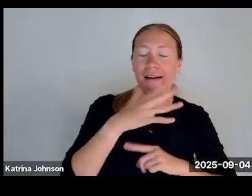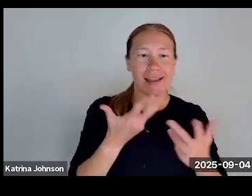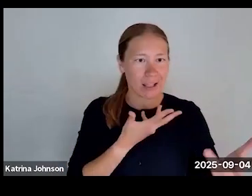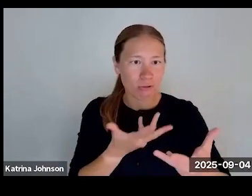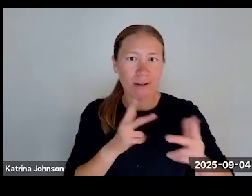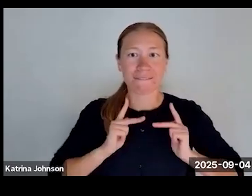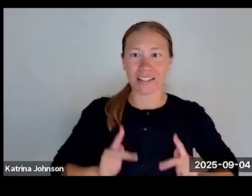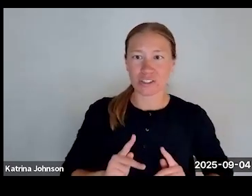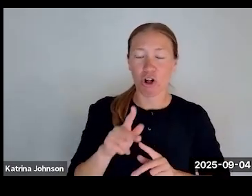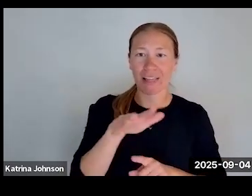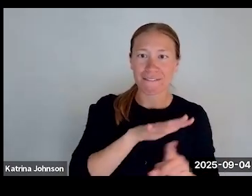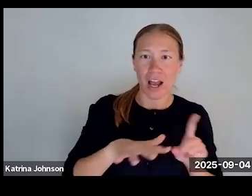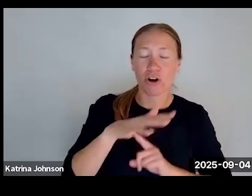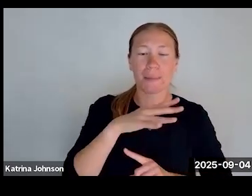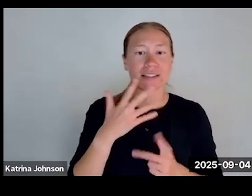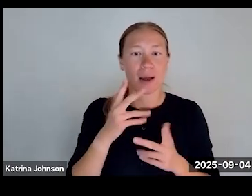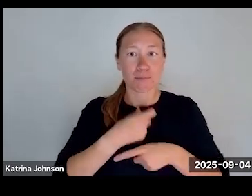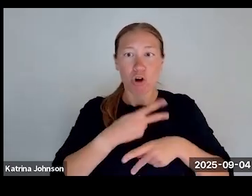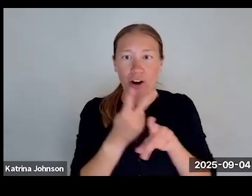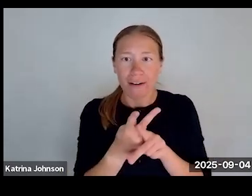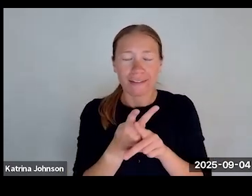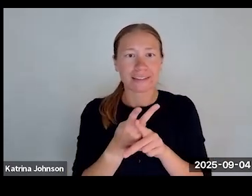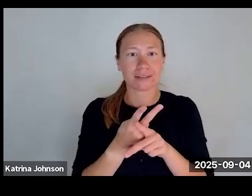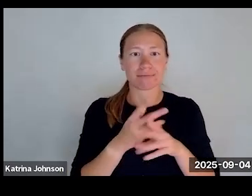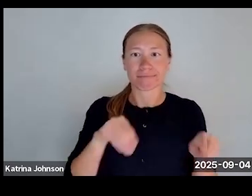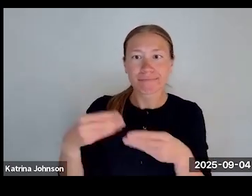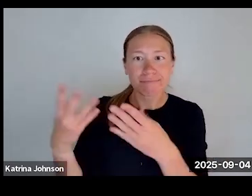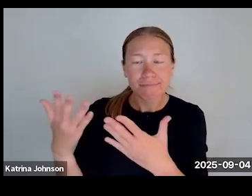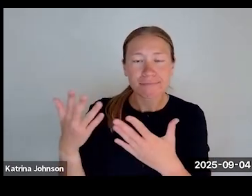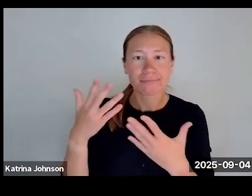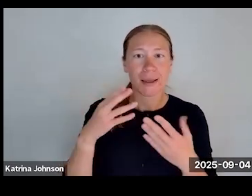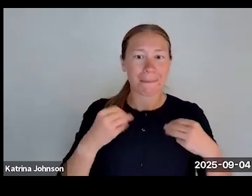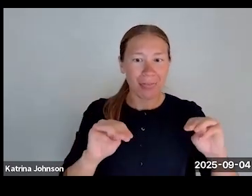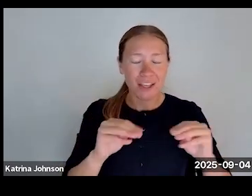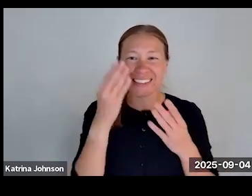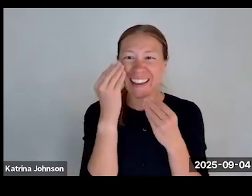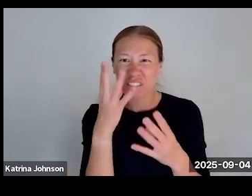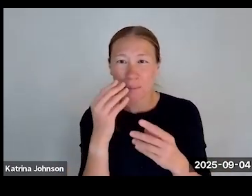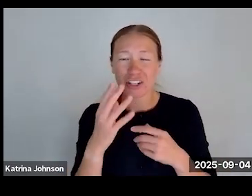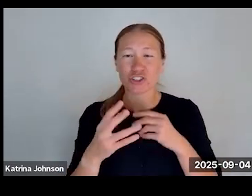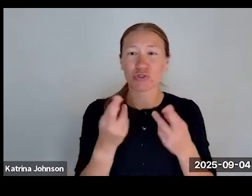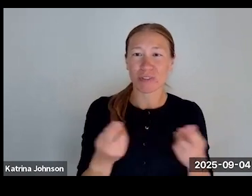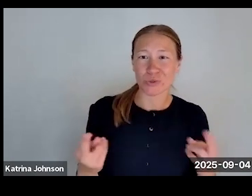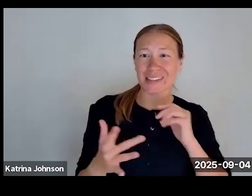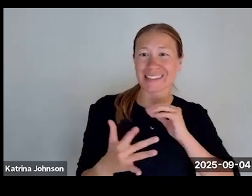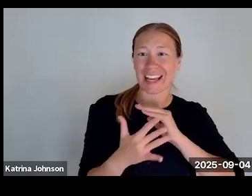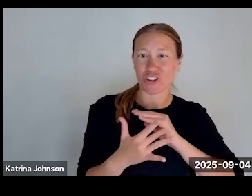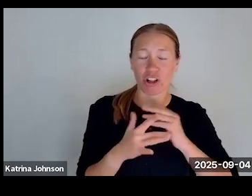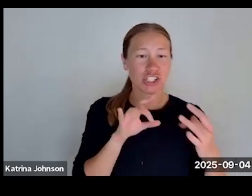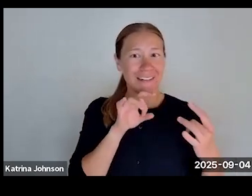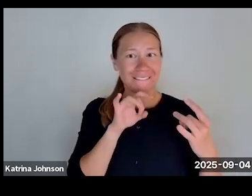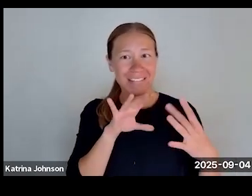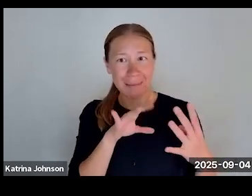physical environments, products, delivery methods, information resources and technology, feedback,